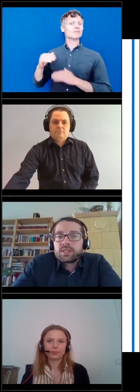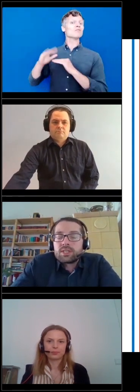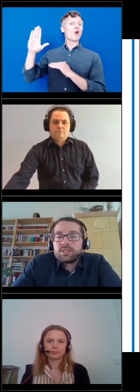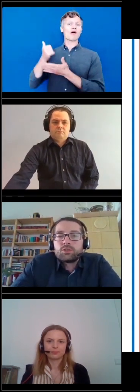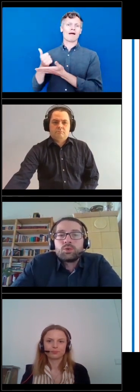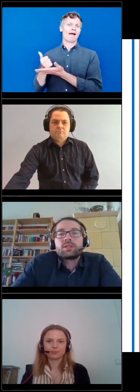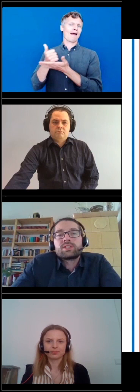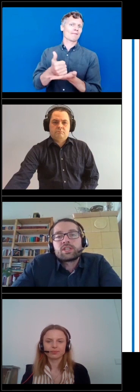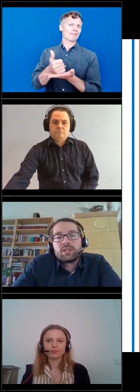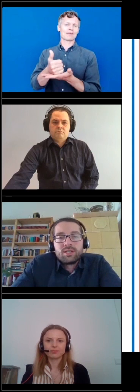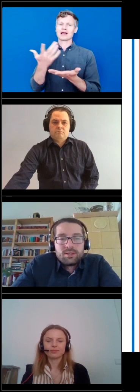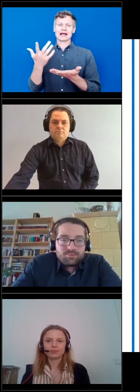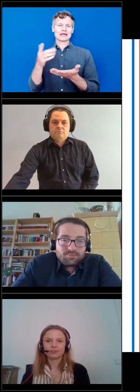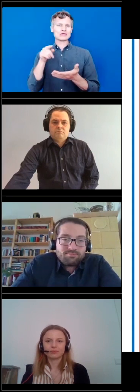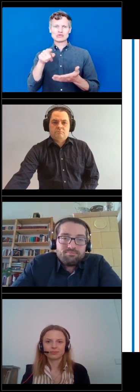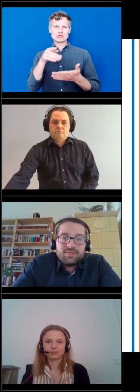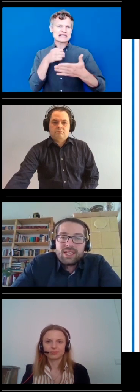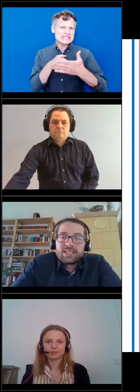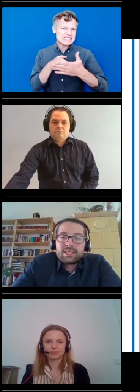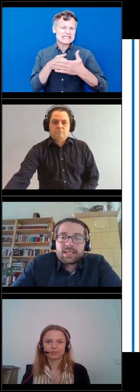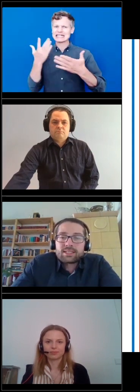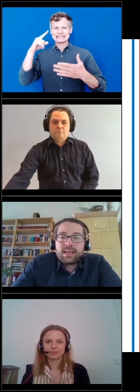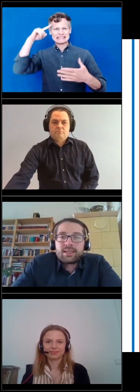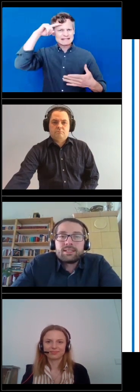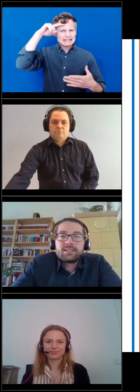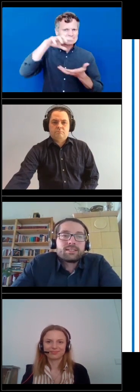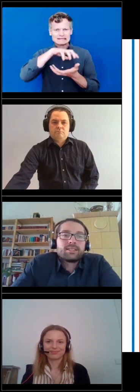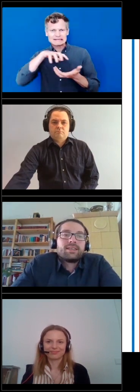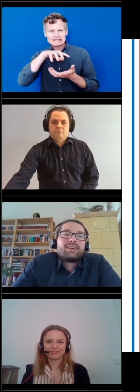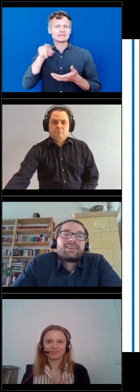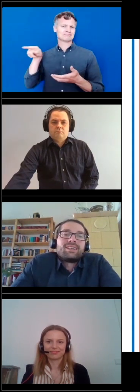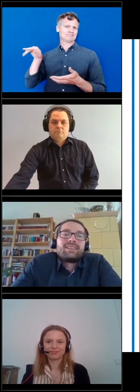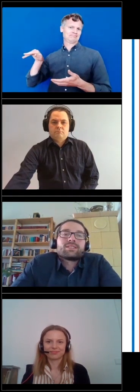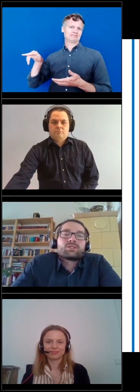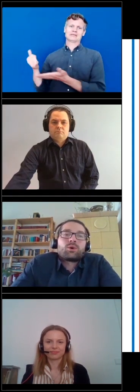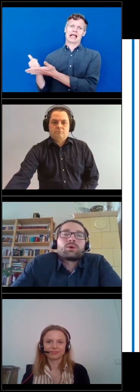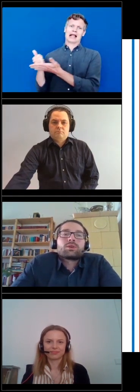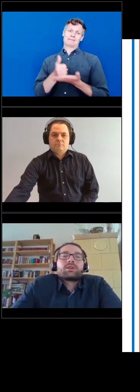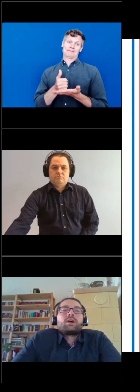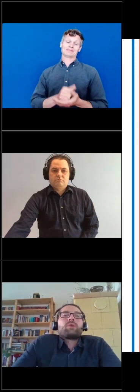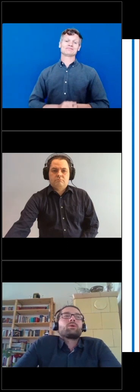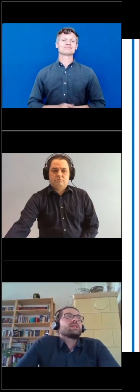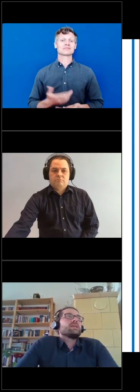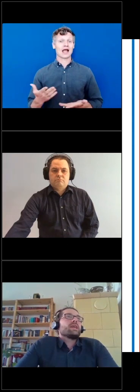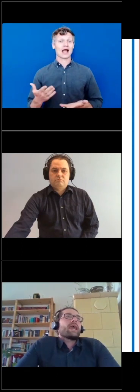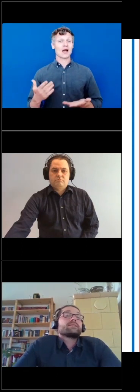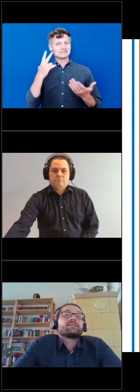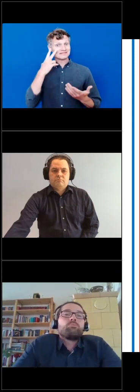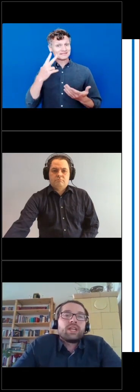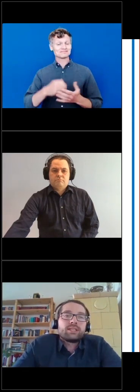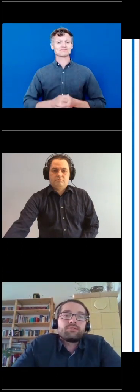technical difficulties during the session. Next slide. Let's talk about